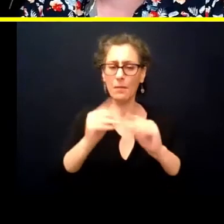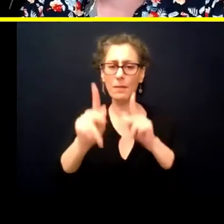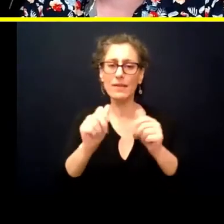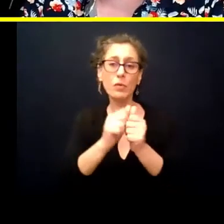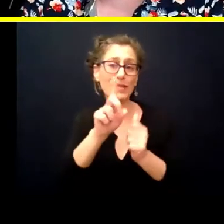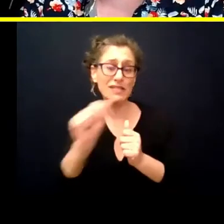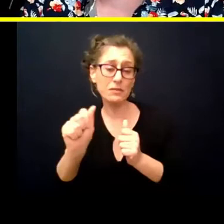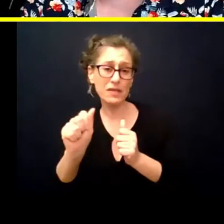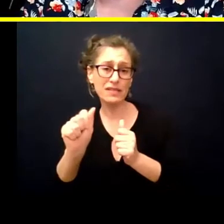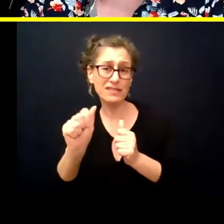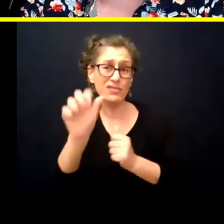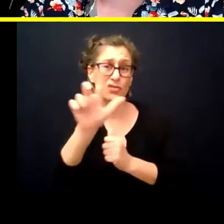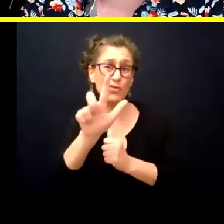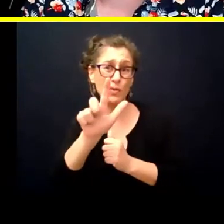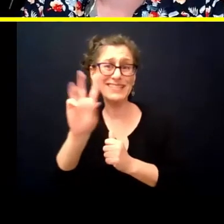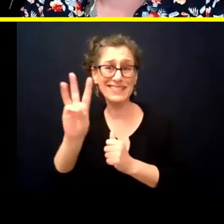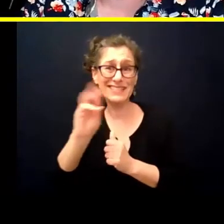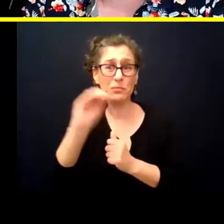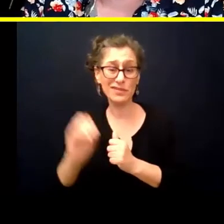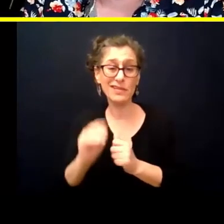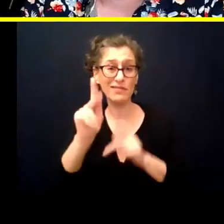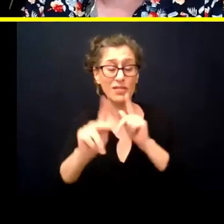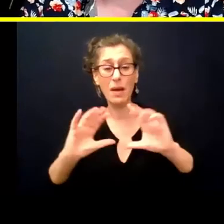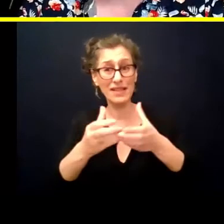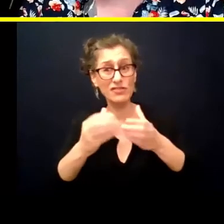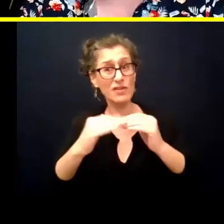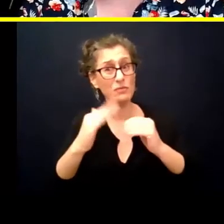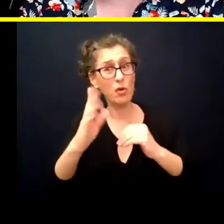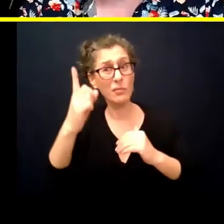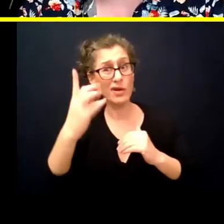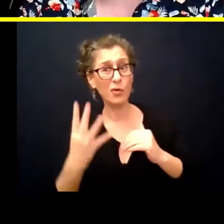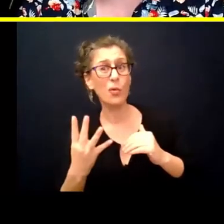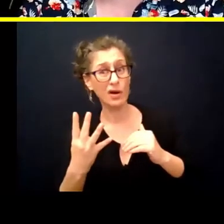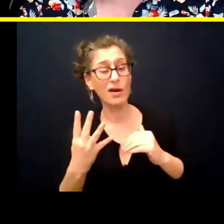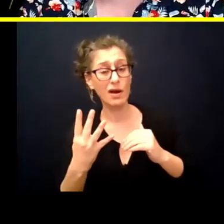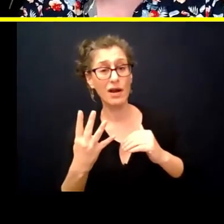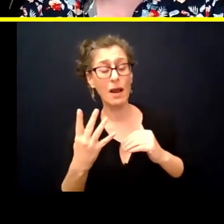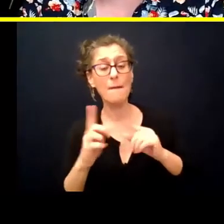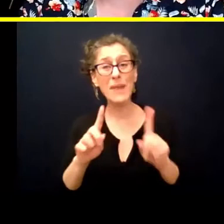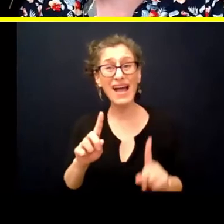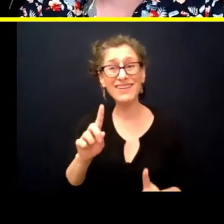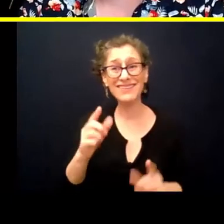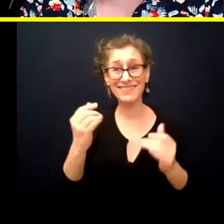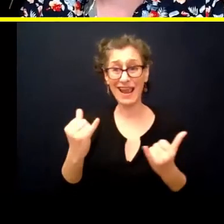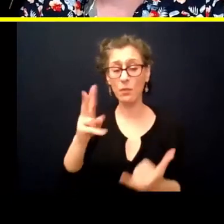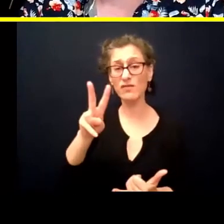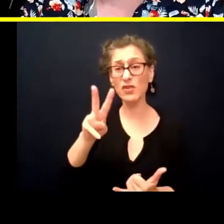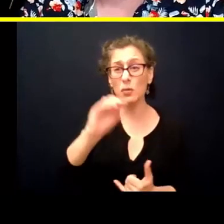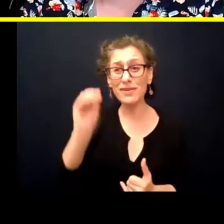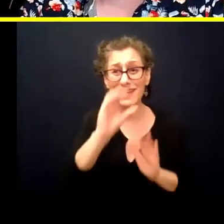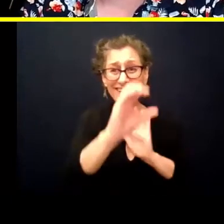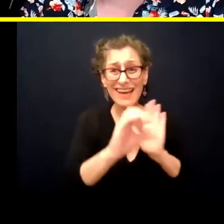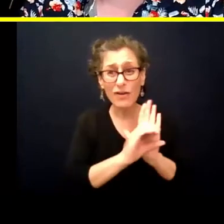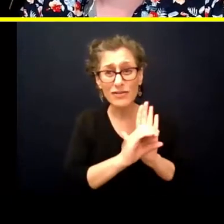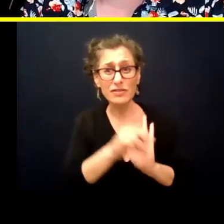estimated to be 26% of the population. That's more than a quarter. And we're about 2% of the characters, not even the